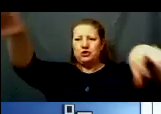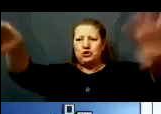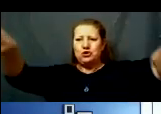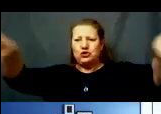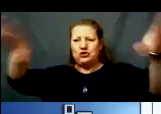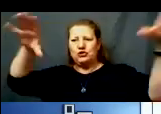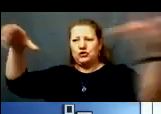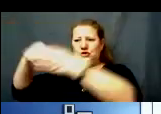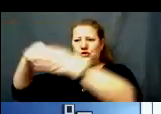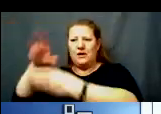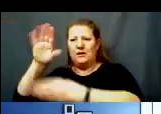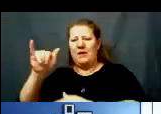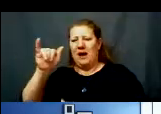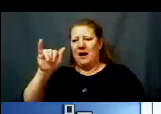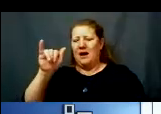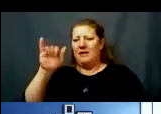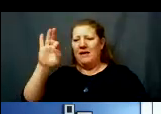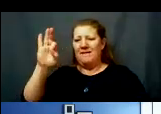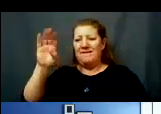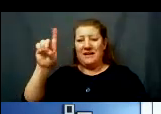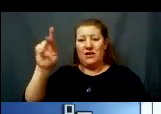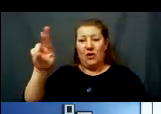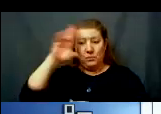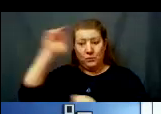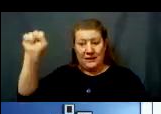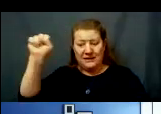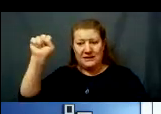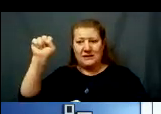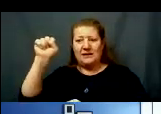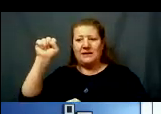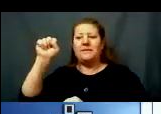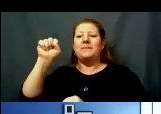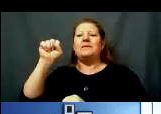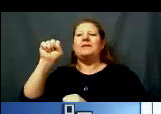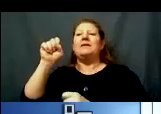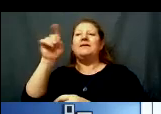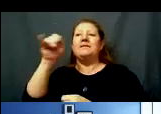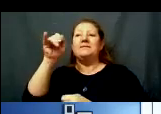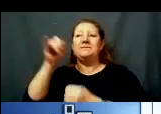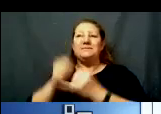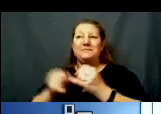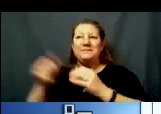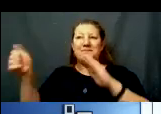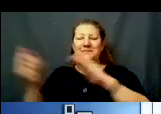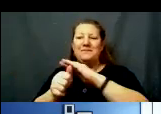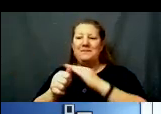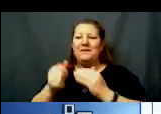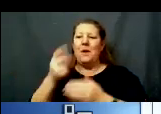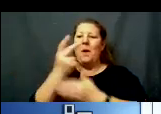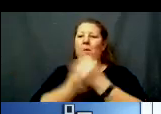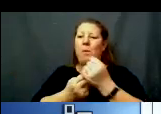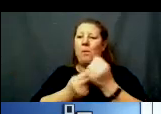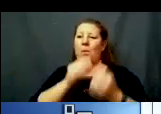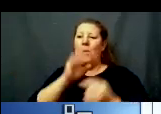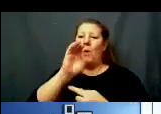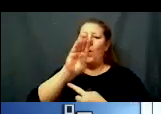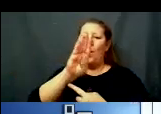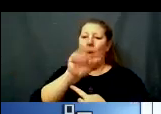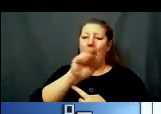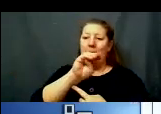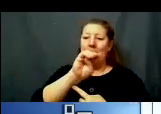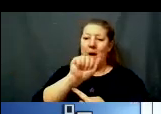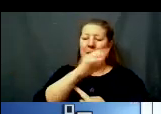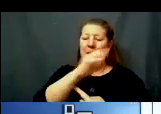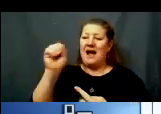executive order by Franklin Delano Roosevelt. And then finally, under both the Obama and the Trump